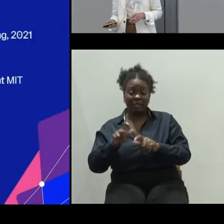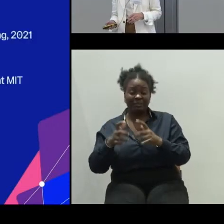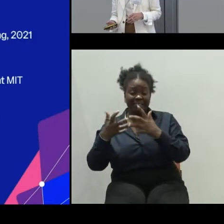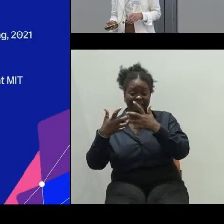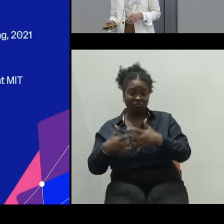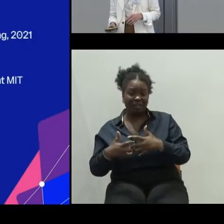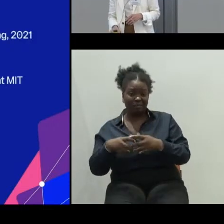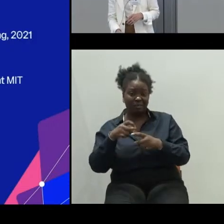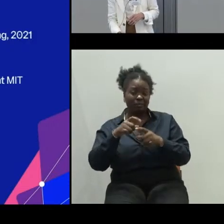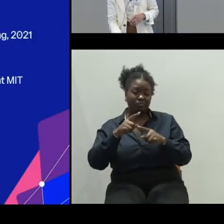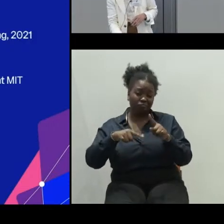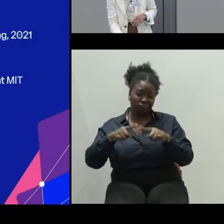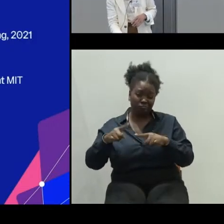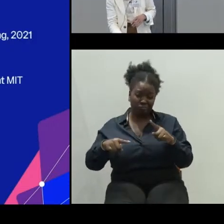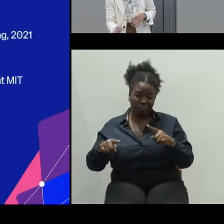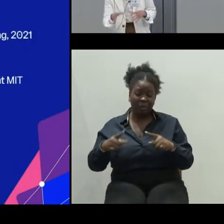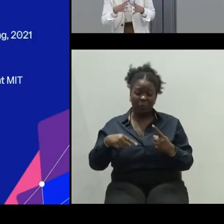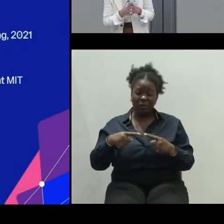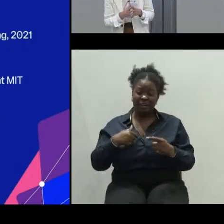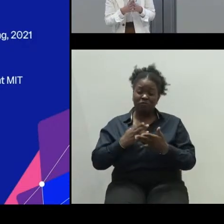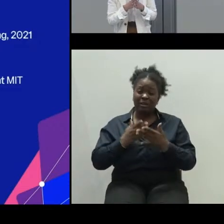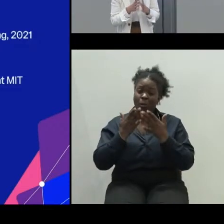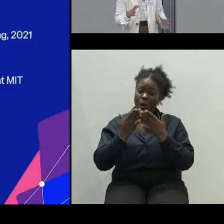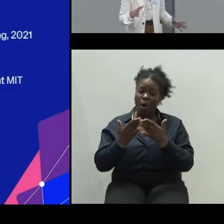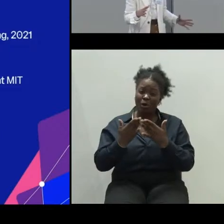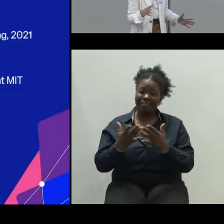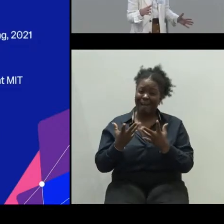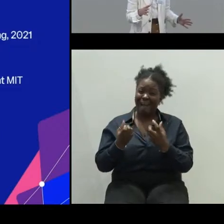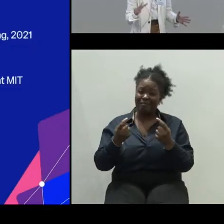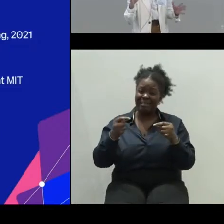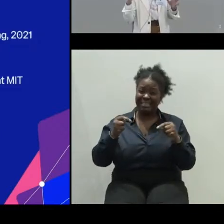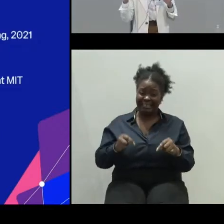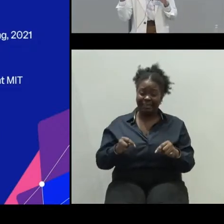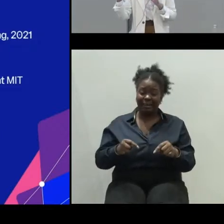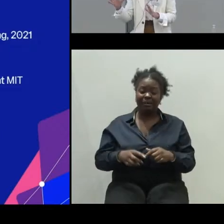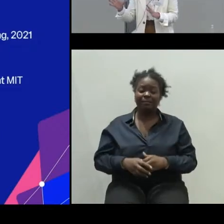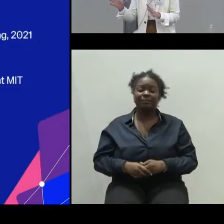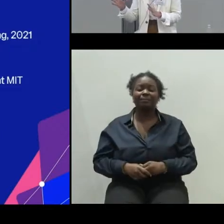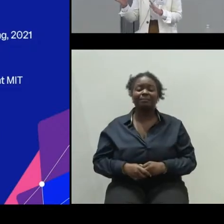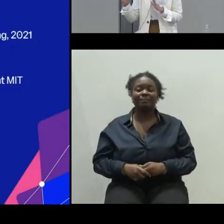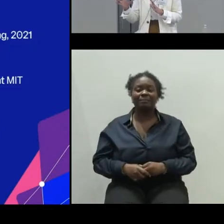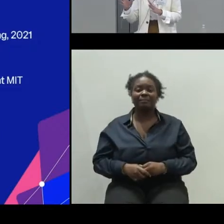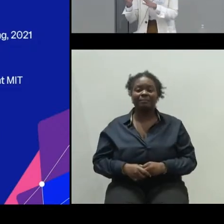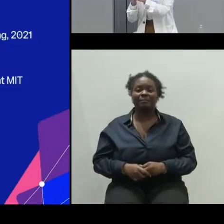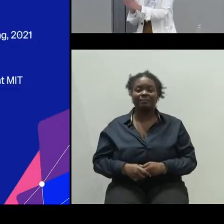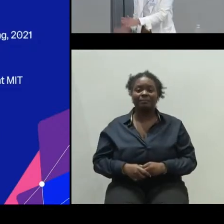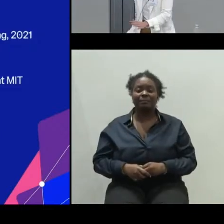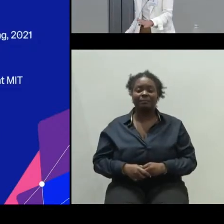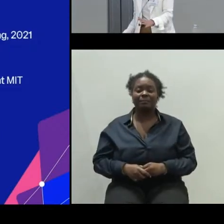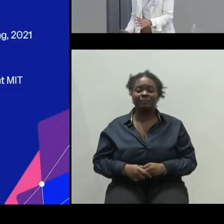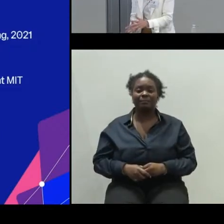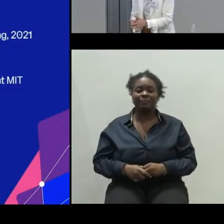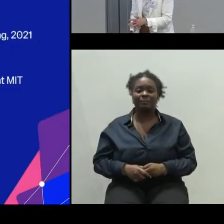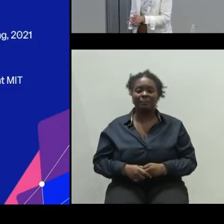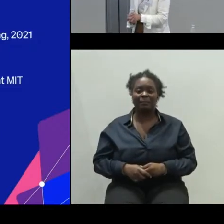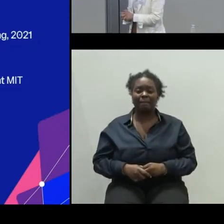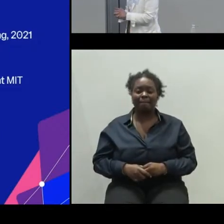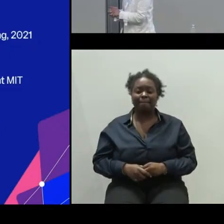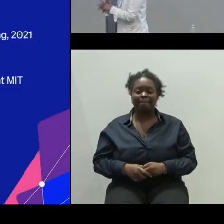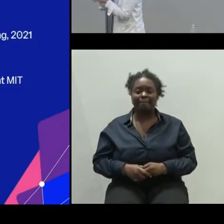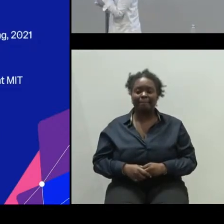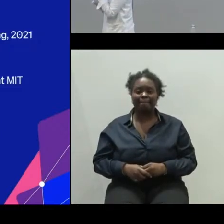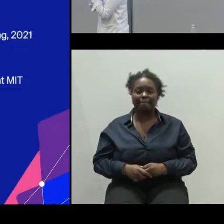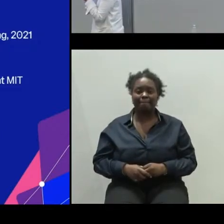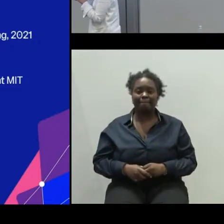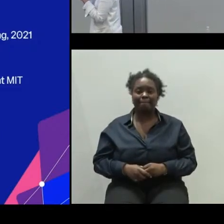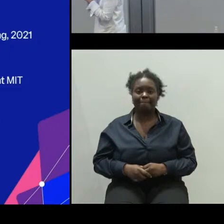Kristala, as I was saying, we're very honored to have her here. She has a long list of awards. I selected a few. There were pages. So